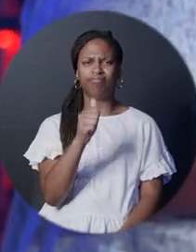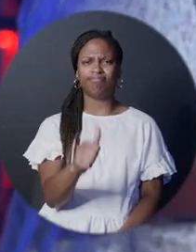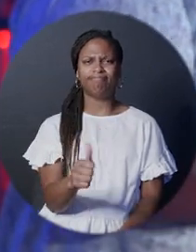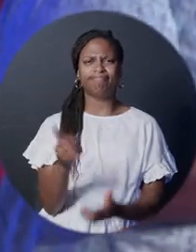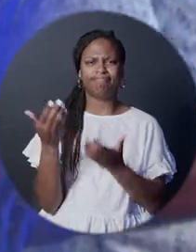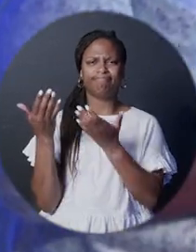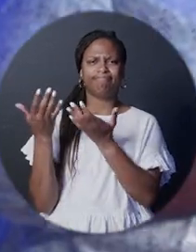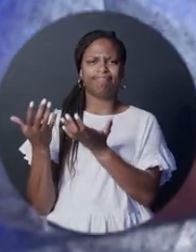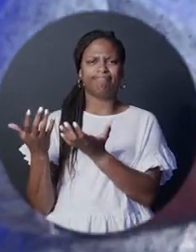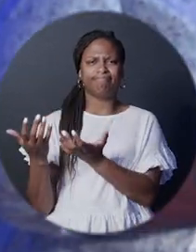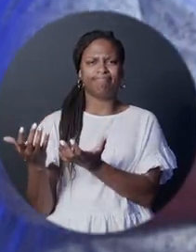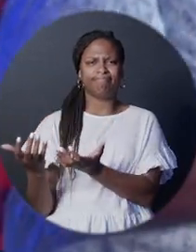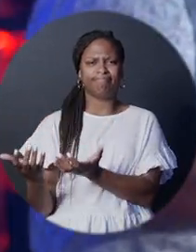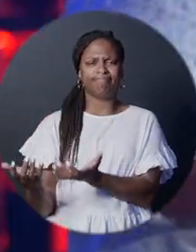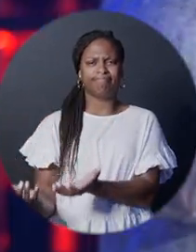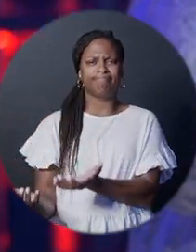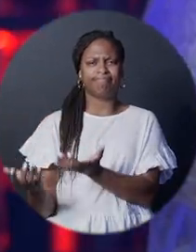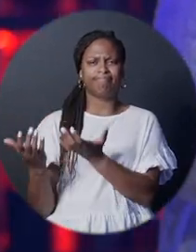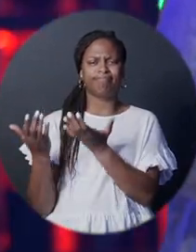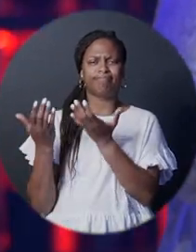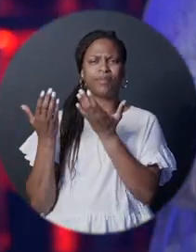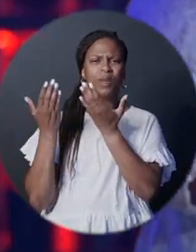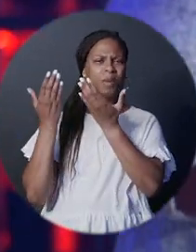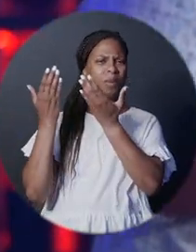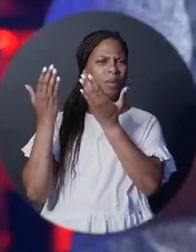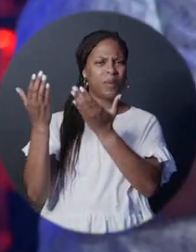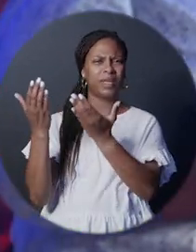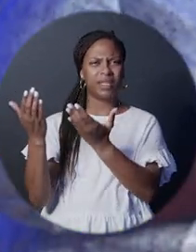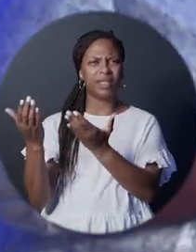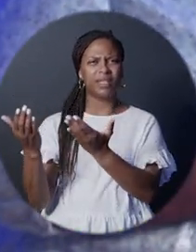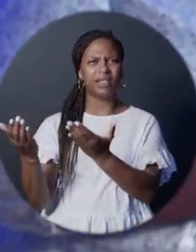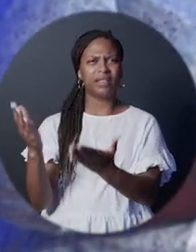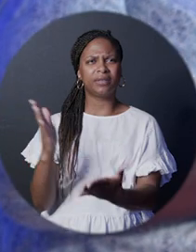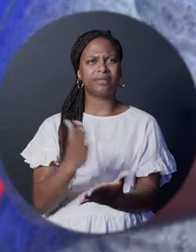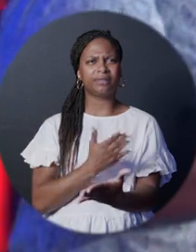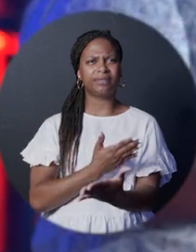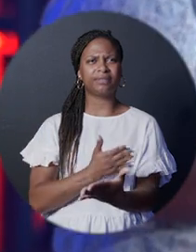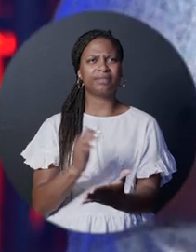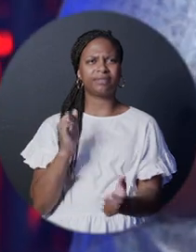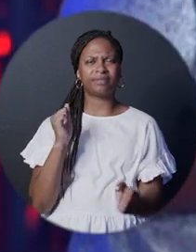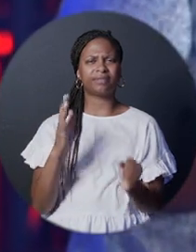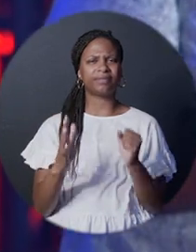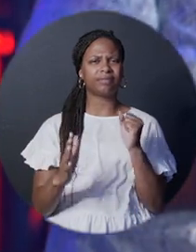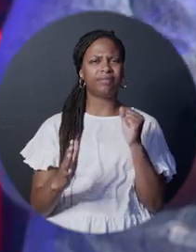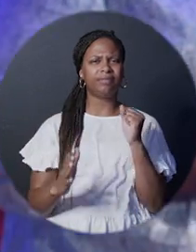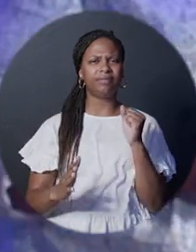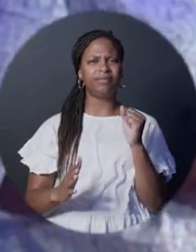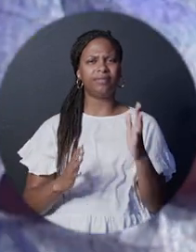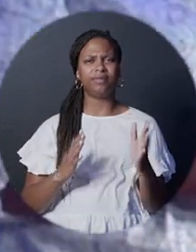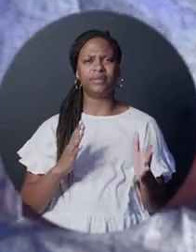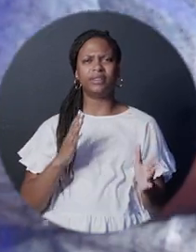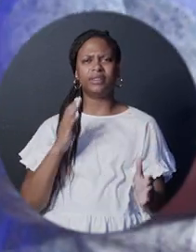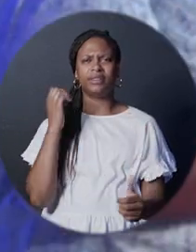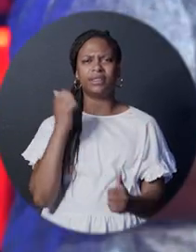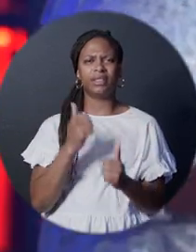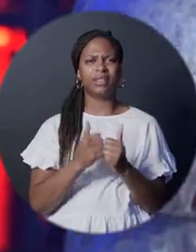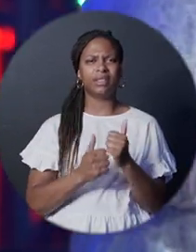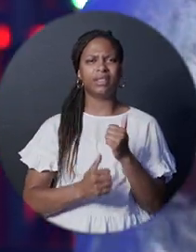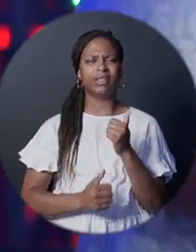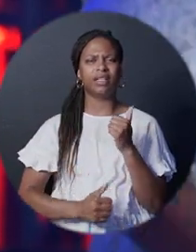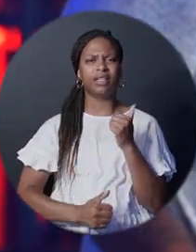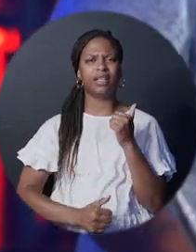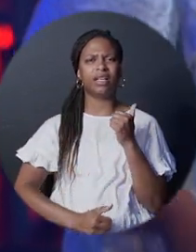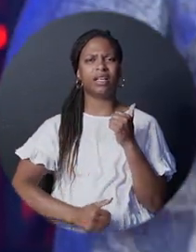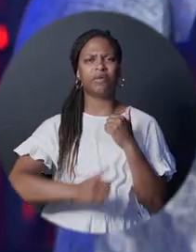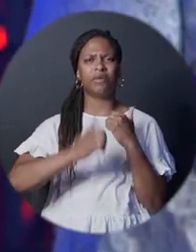because we do not care. Let's all sing it together. What are we taking to